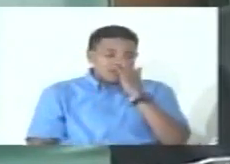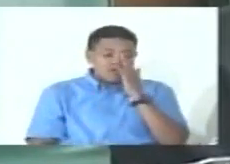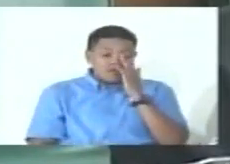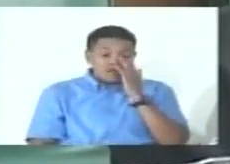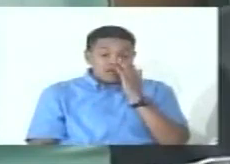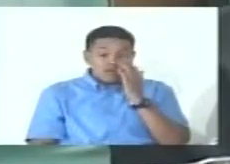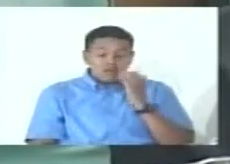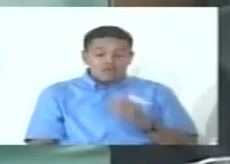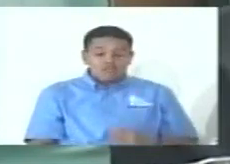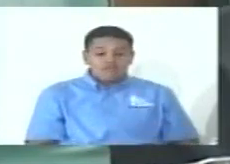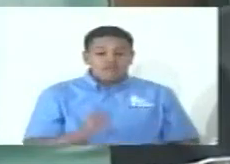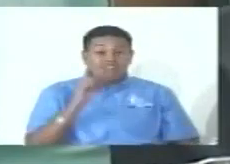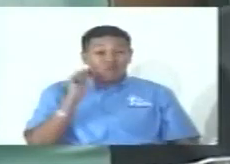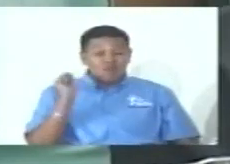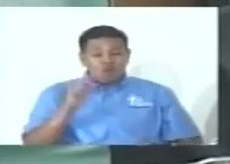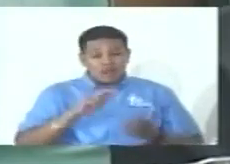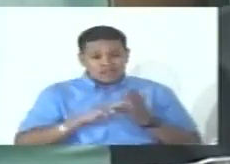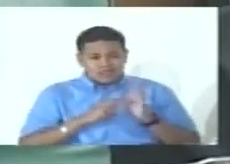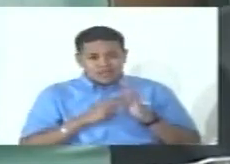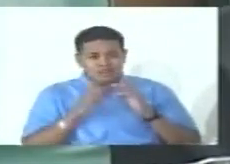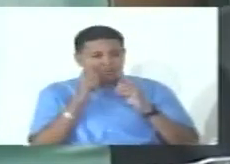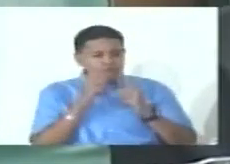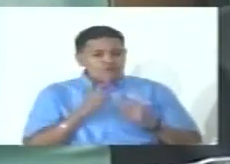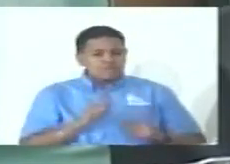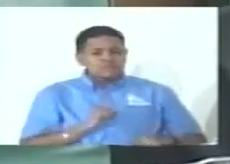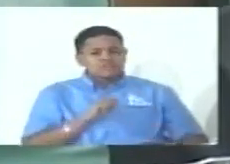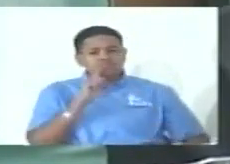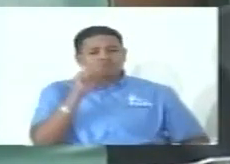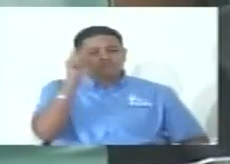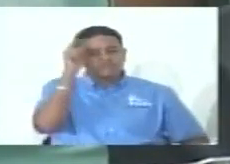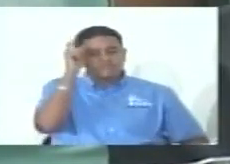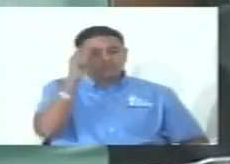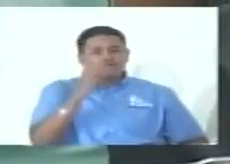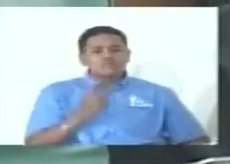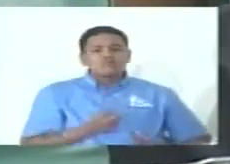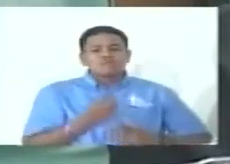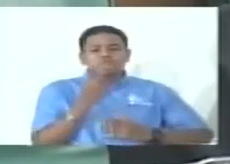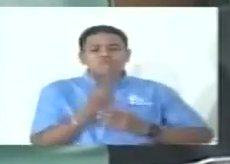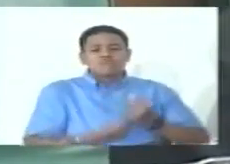intents and purposes, I understand that both